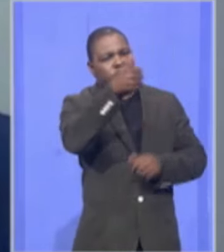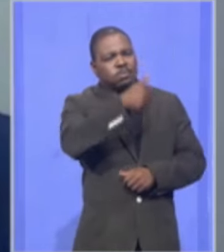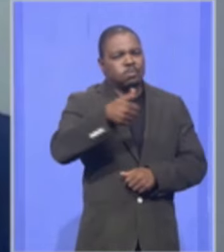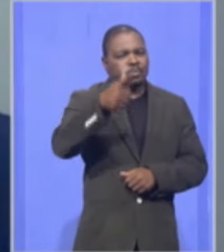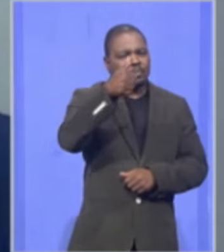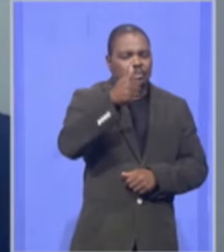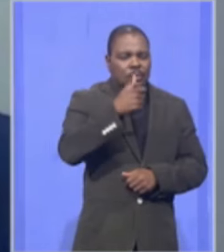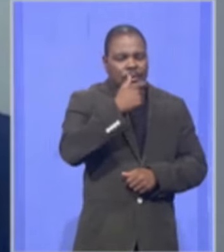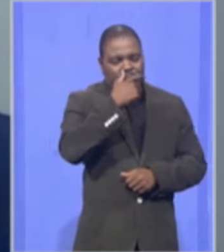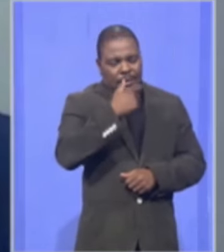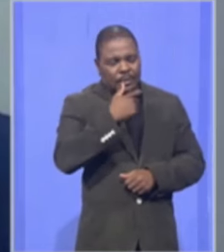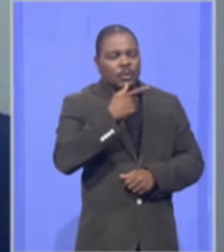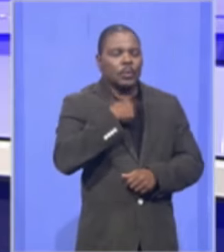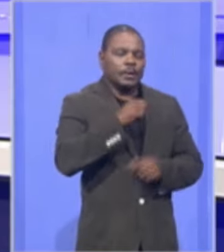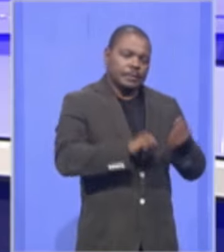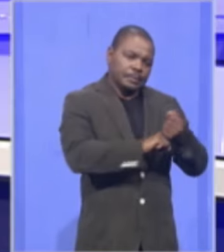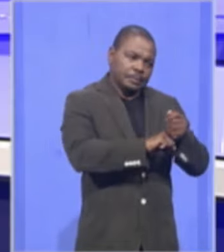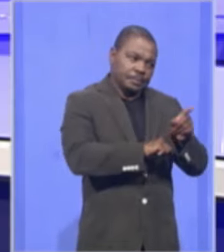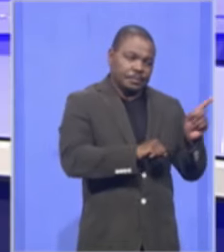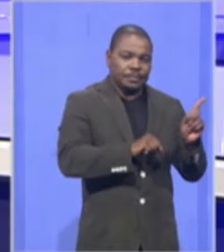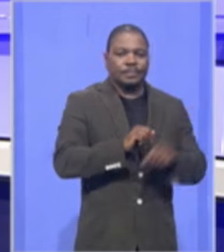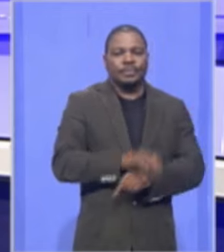little over a year.